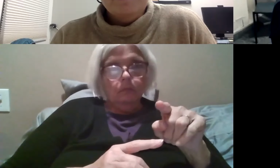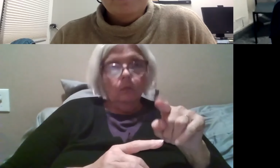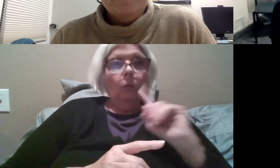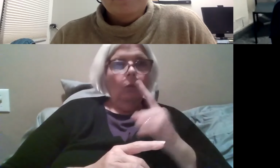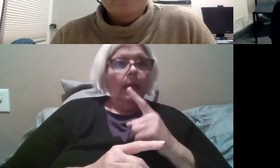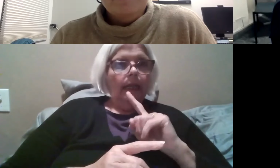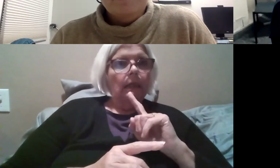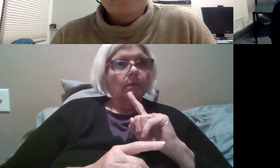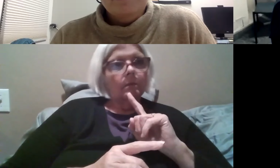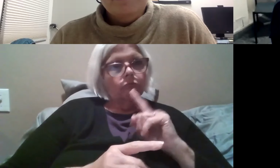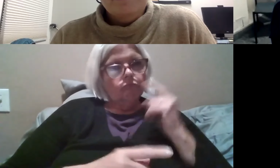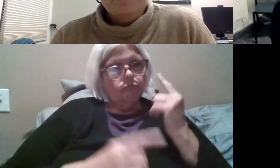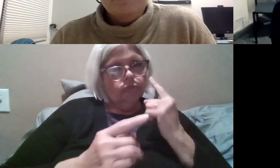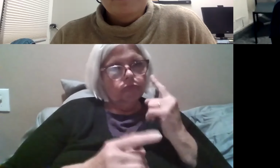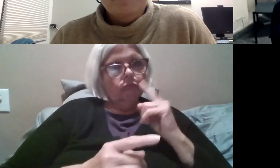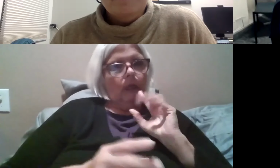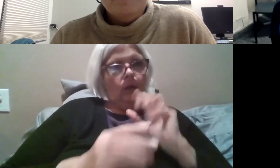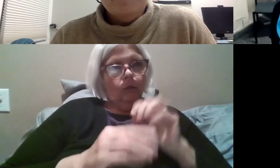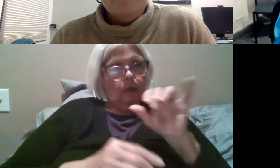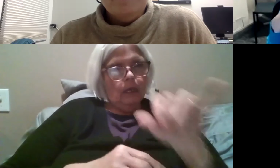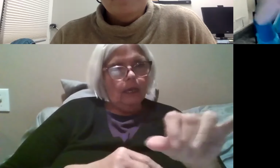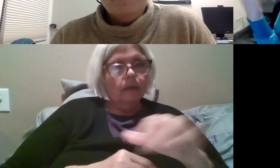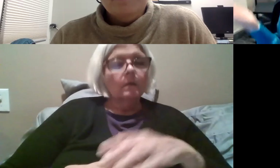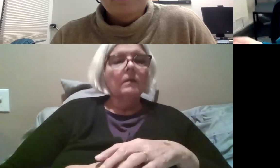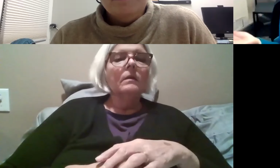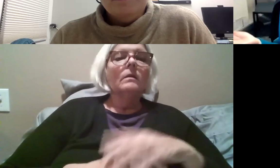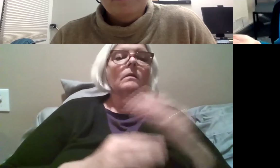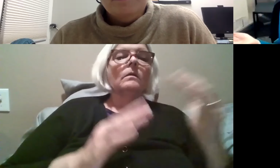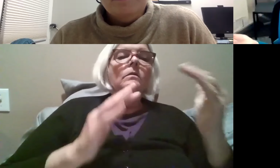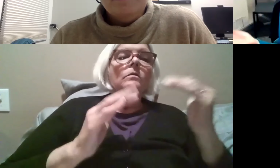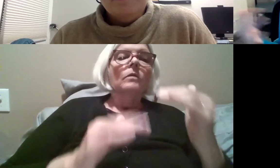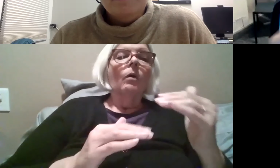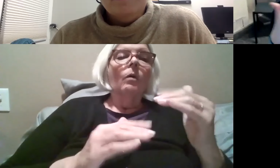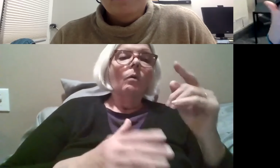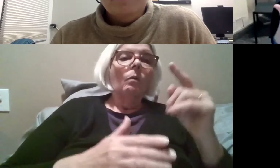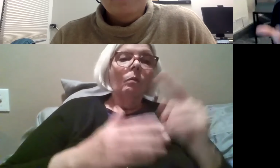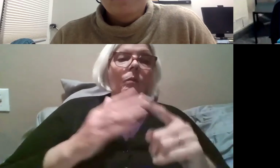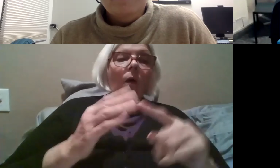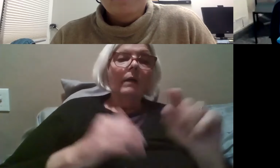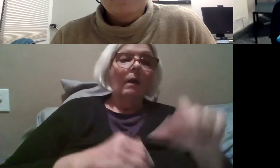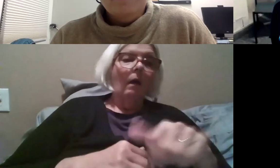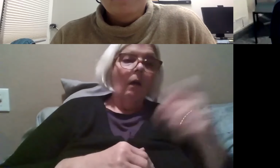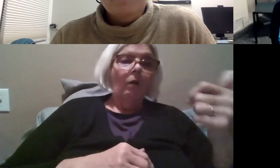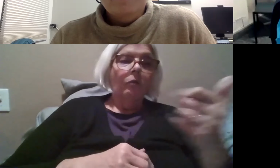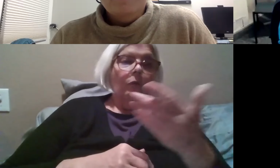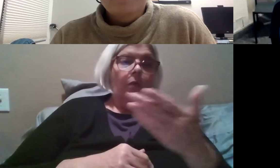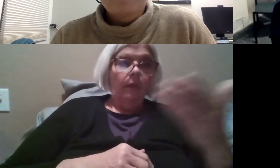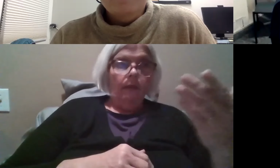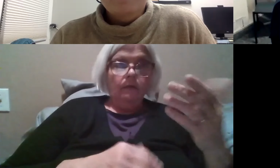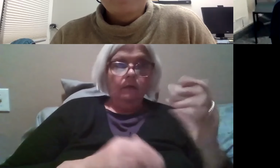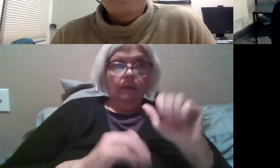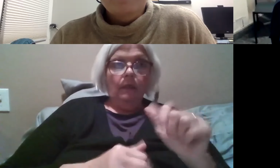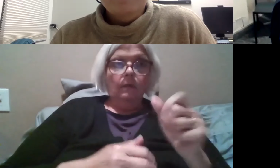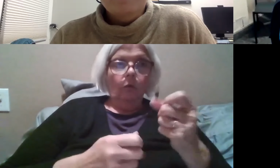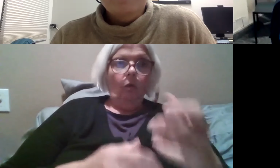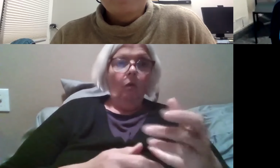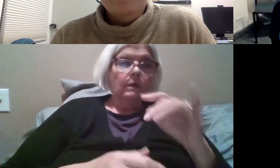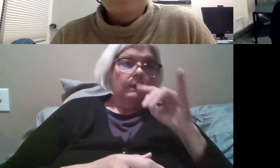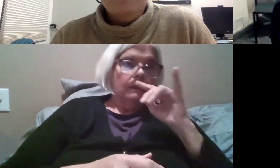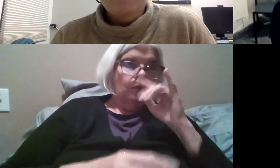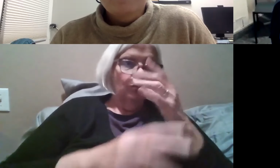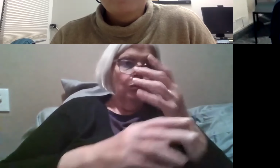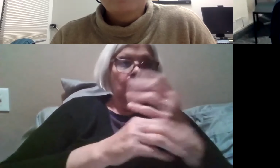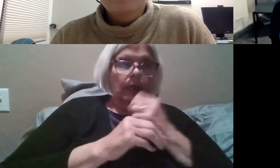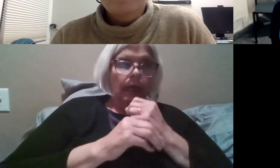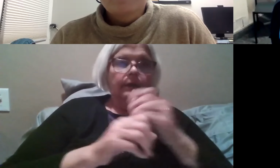what other effects do children have who can get COVID and then potentially spread it, right? So we had mentioned that in a slide. So somebody did ask